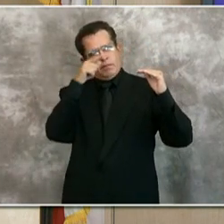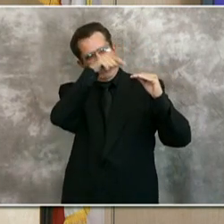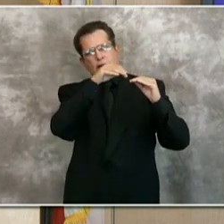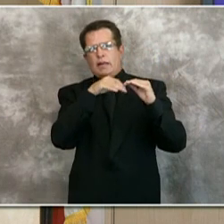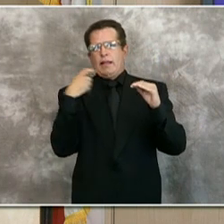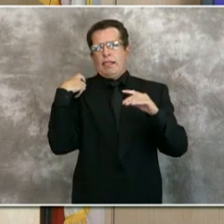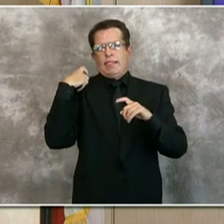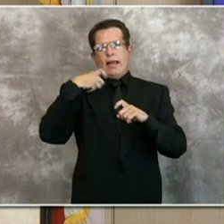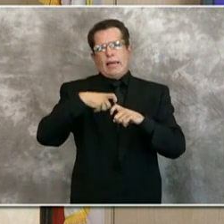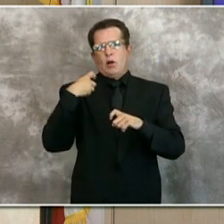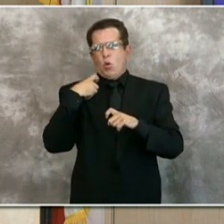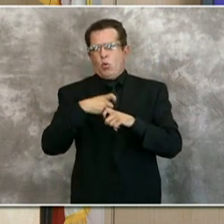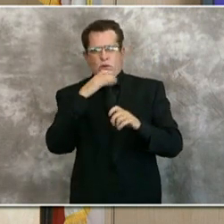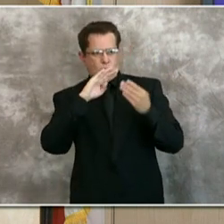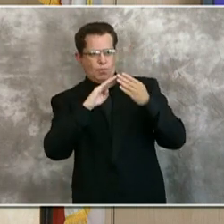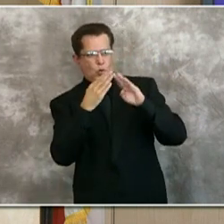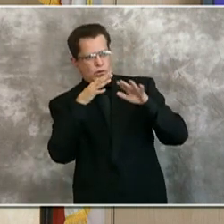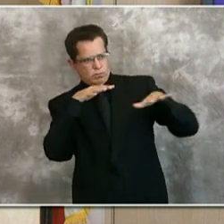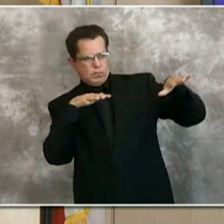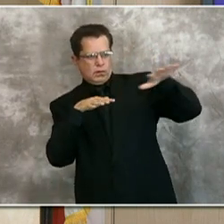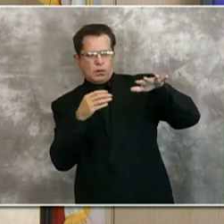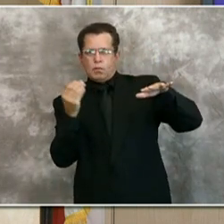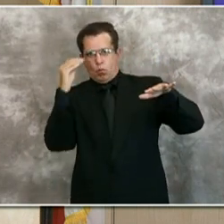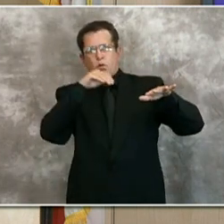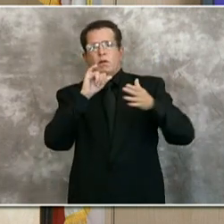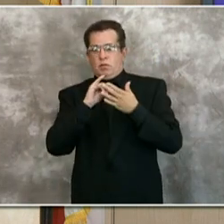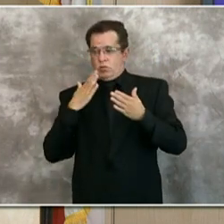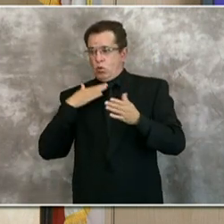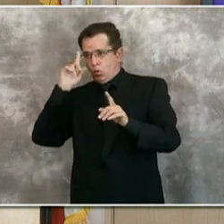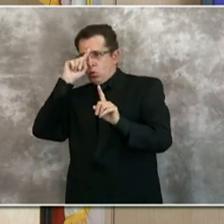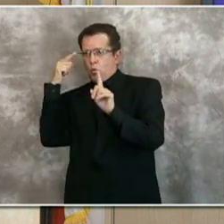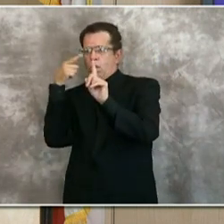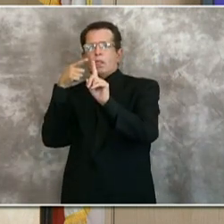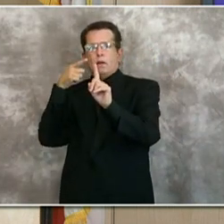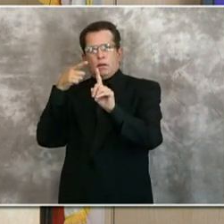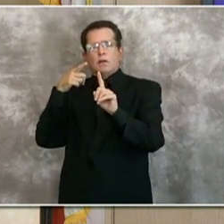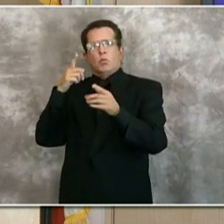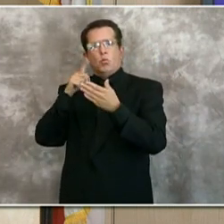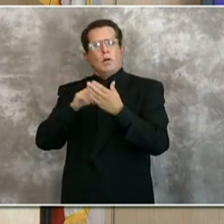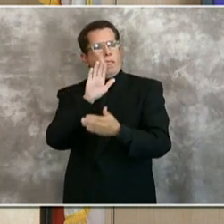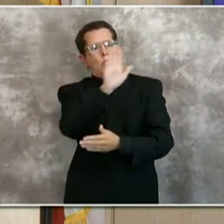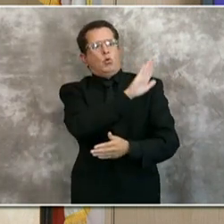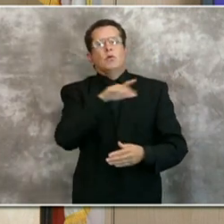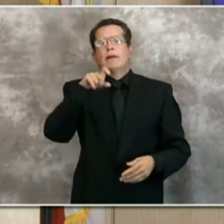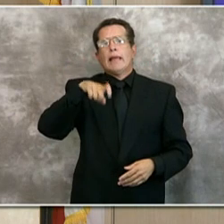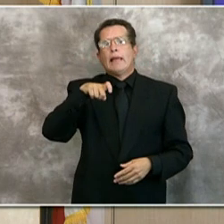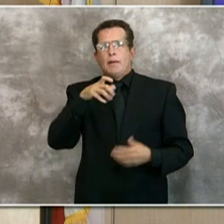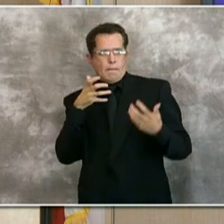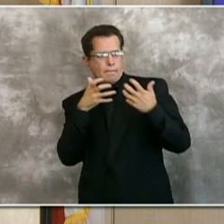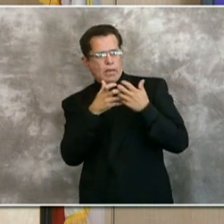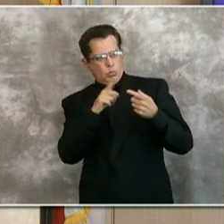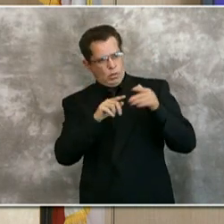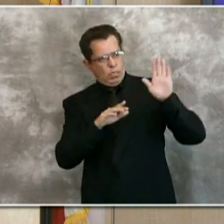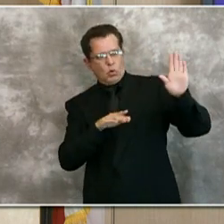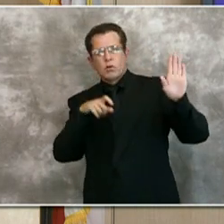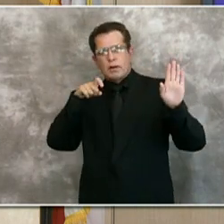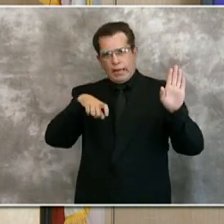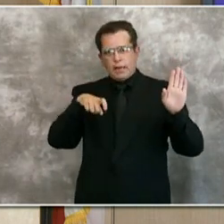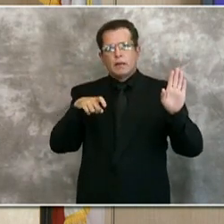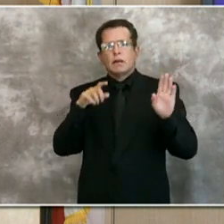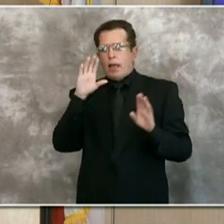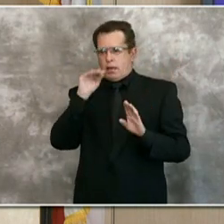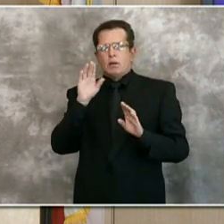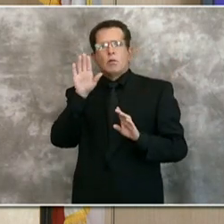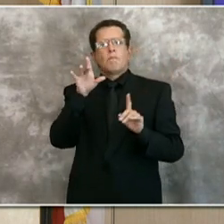Latino community. And so our aim and effort is to have contact tracers who match not the demographics of the population, but the demographics of our